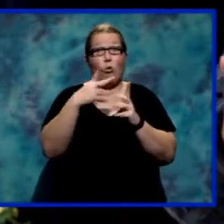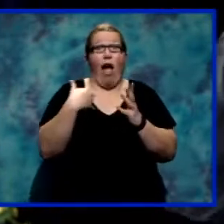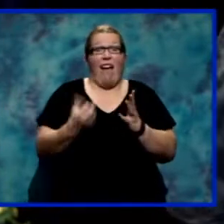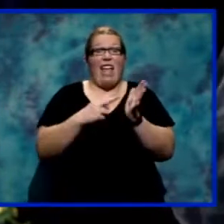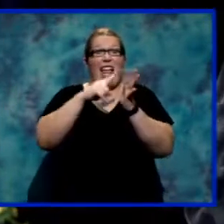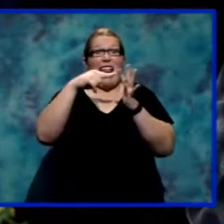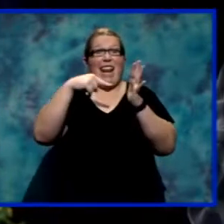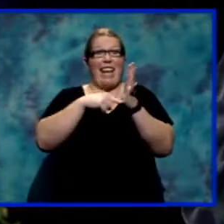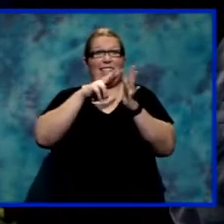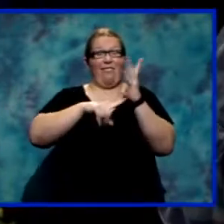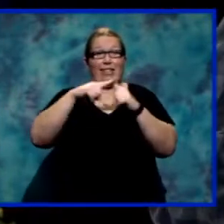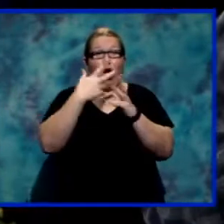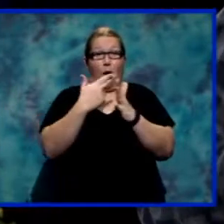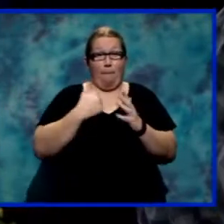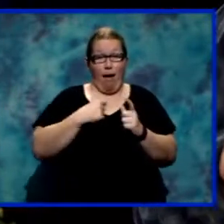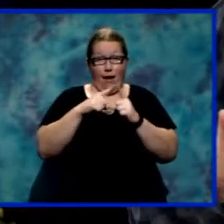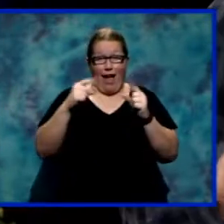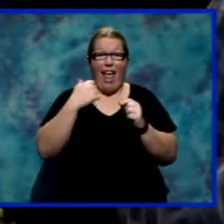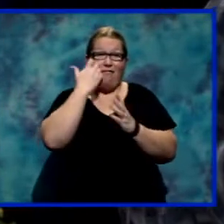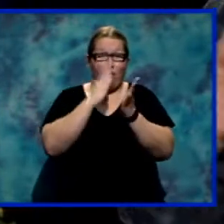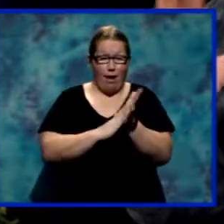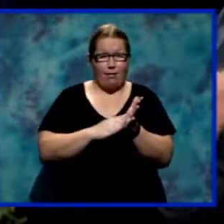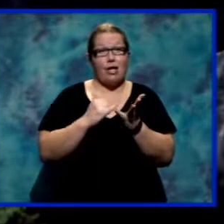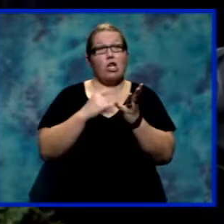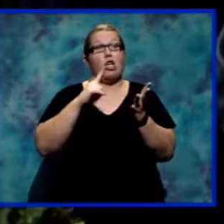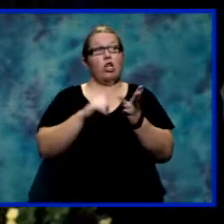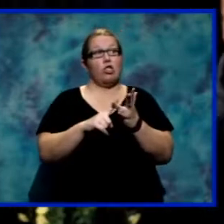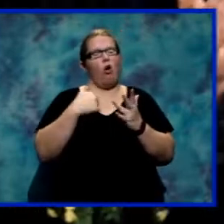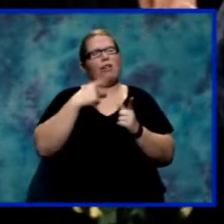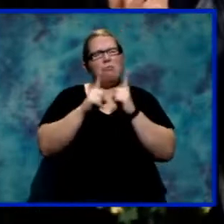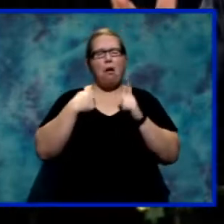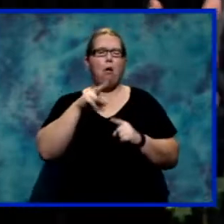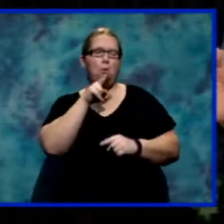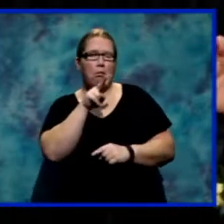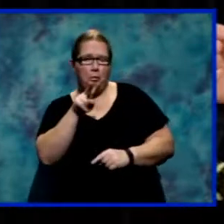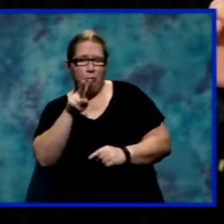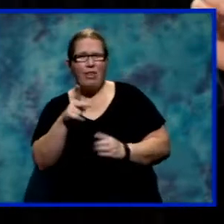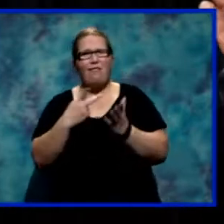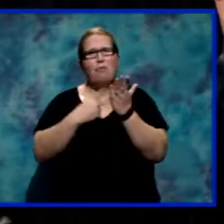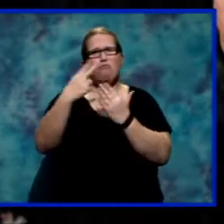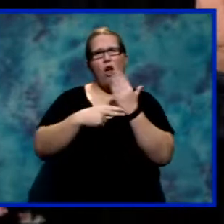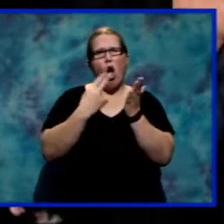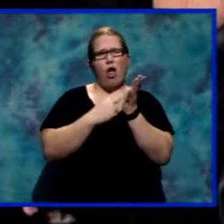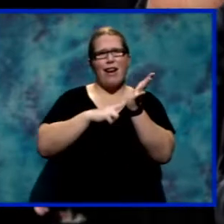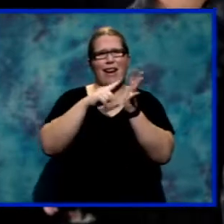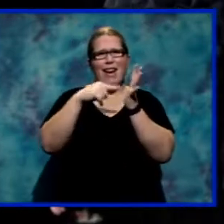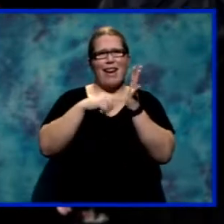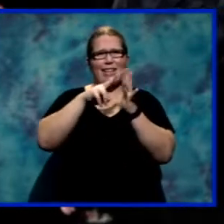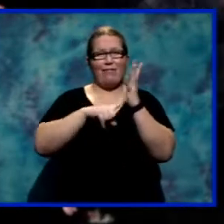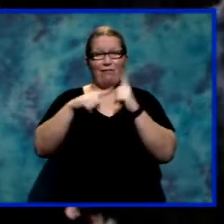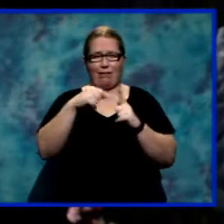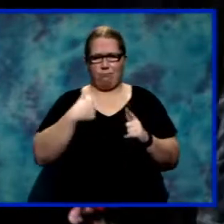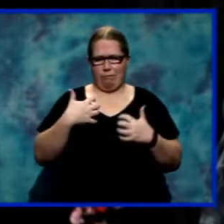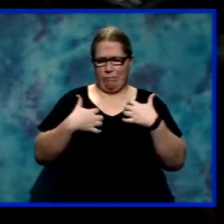card every month. So I look at it here and there, and there's this program on Netflix that I've been getting